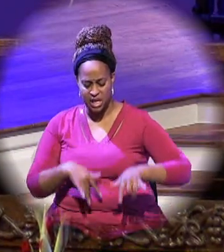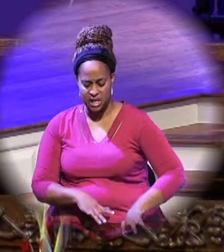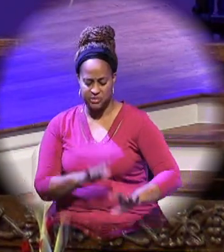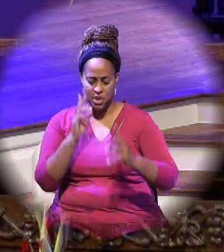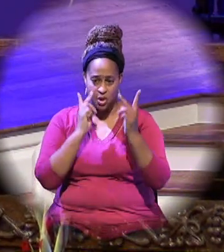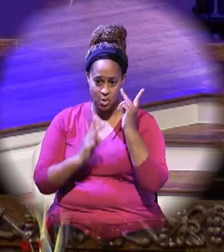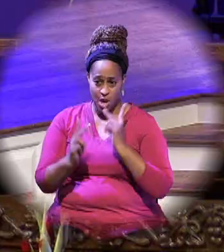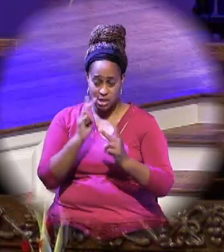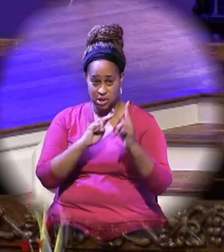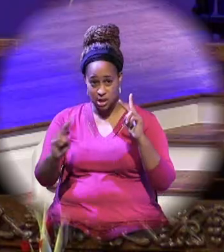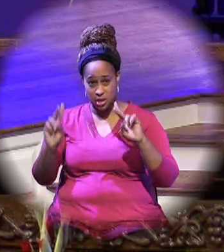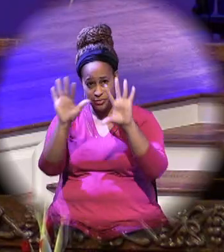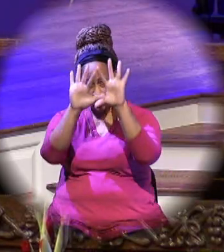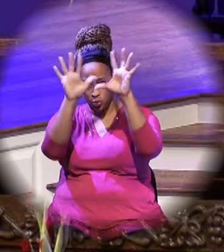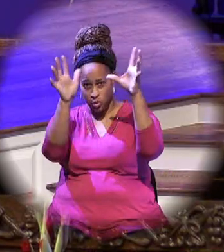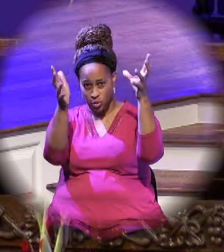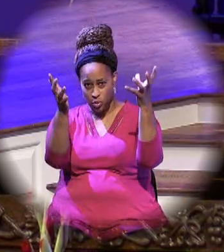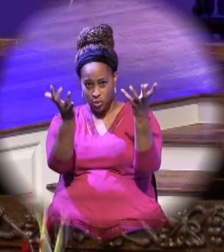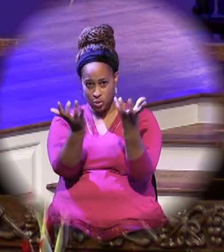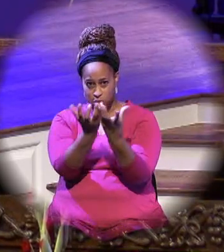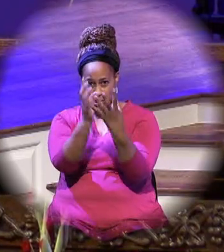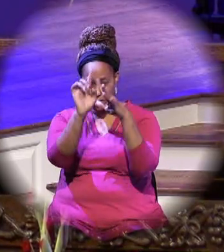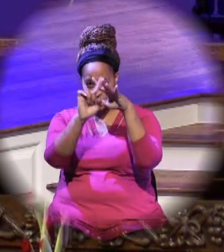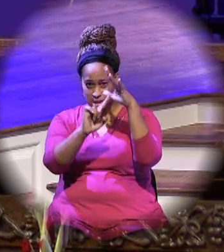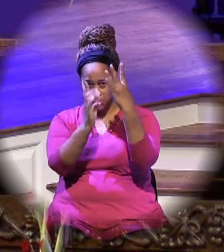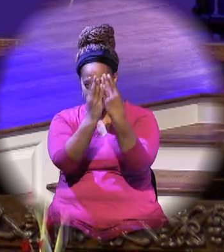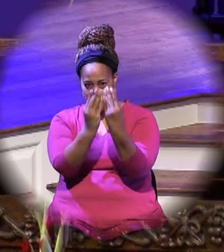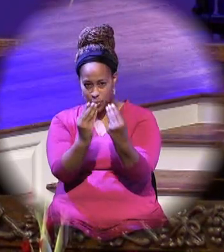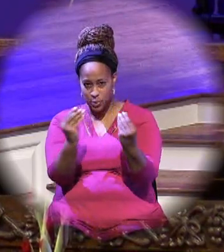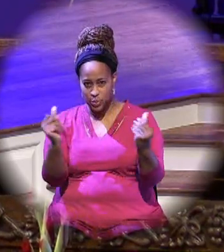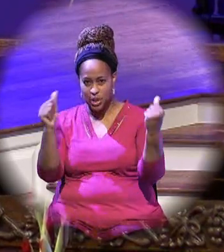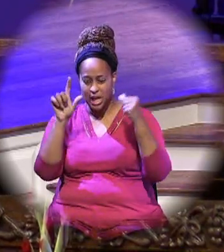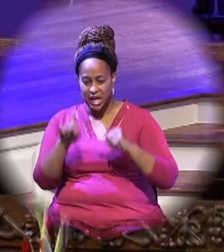world above him disappear into the distance,